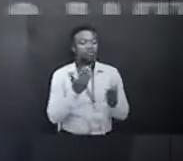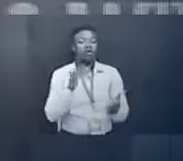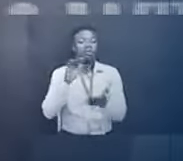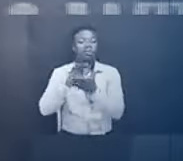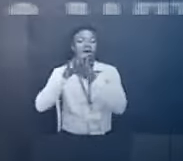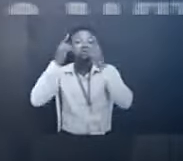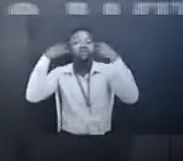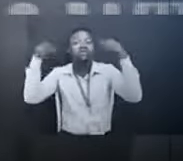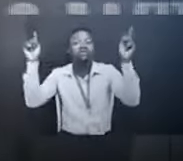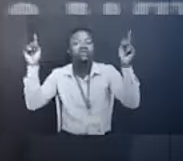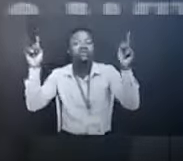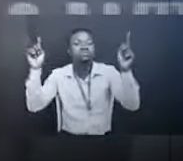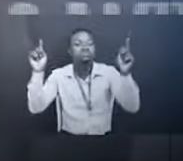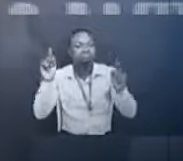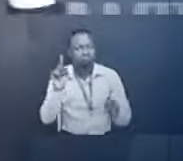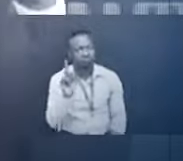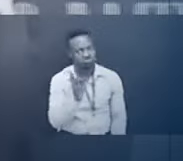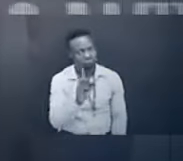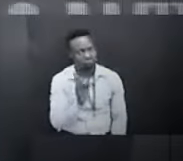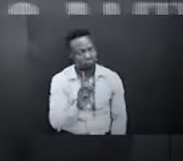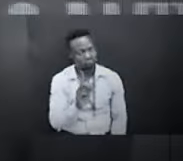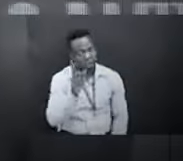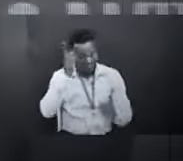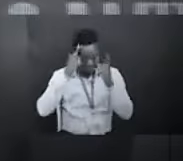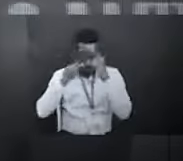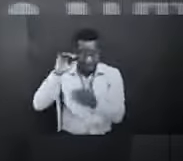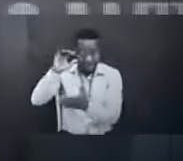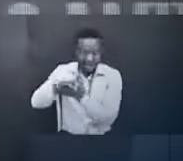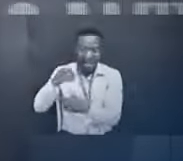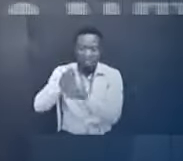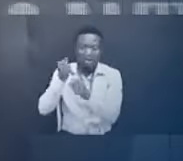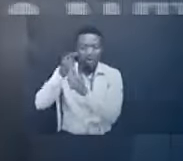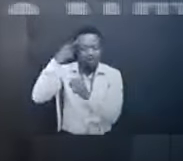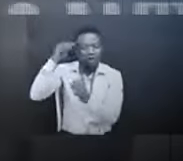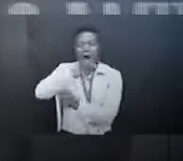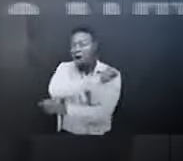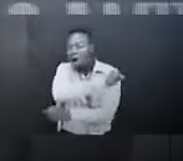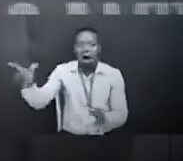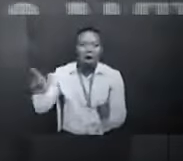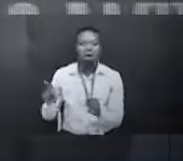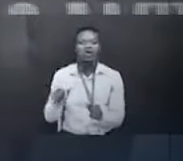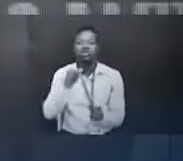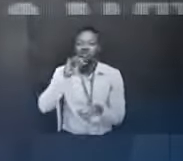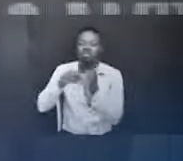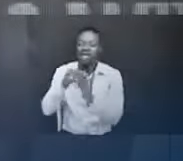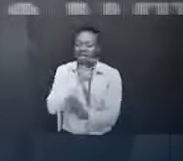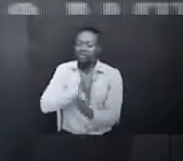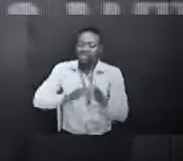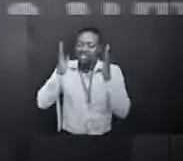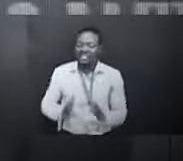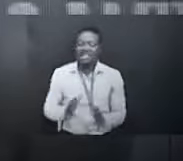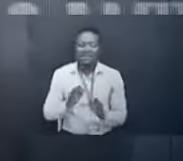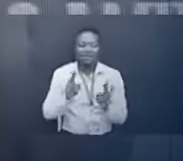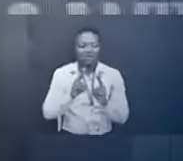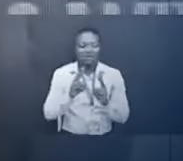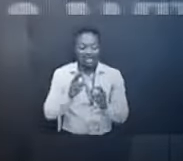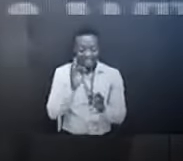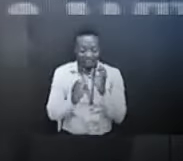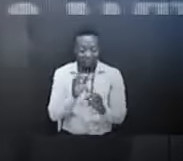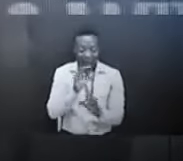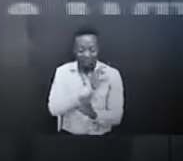marriage, because it was made for all. You don't necessarily have to be a Christian to have a good marriage or a